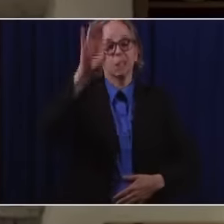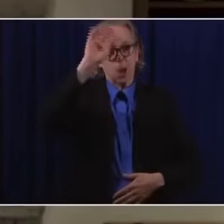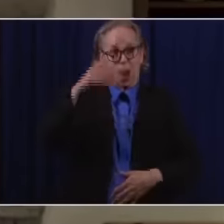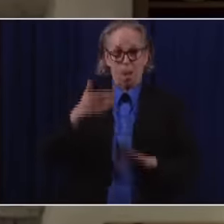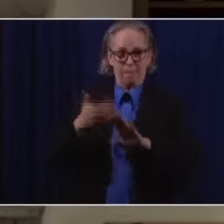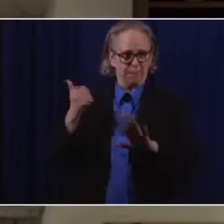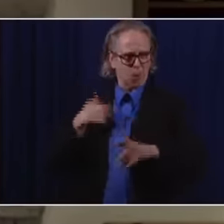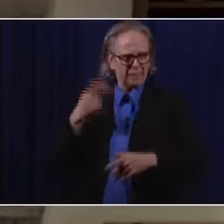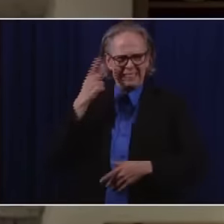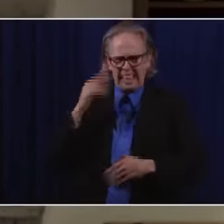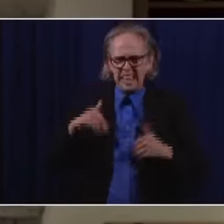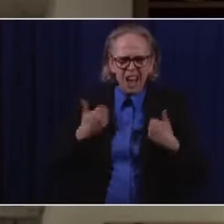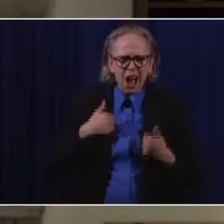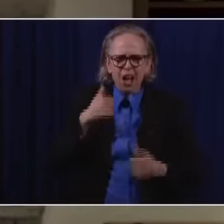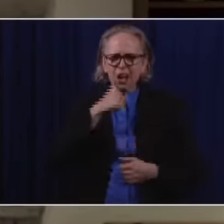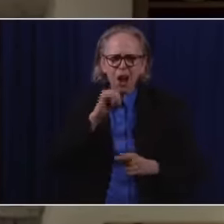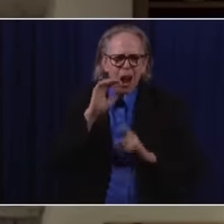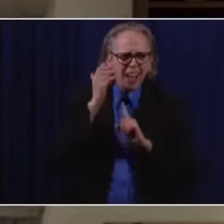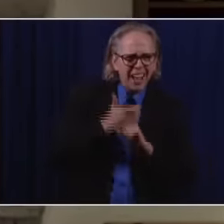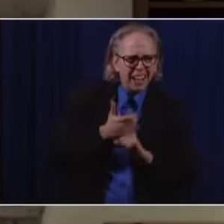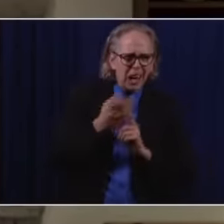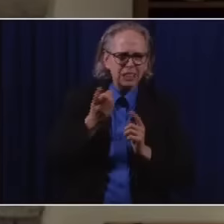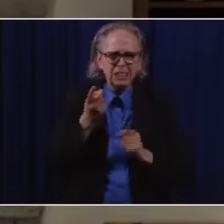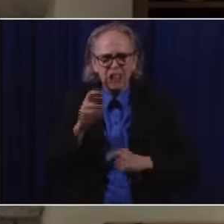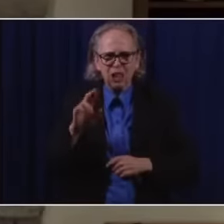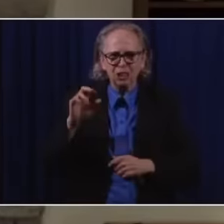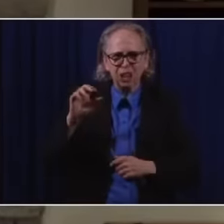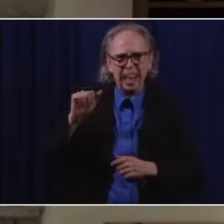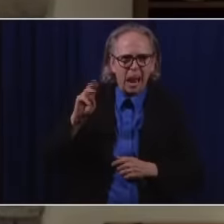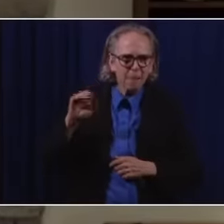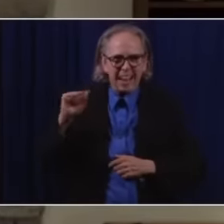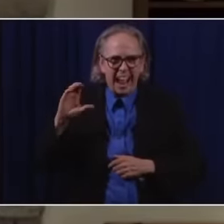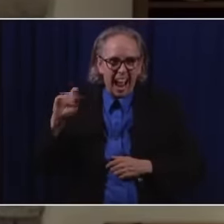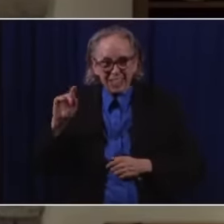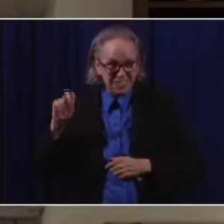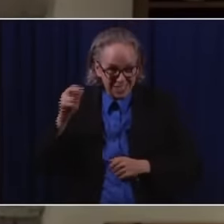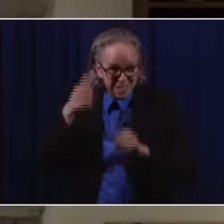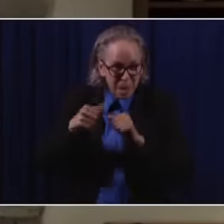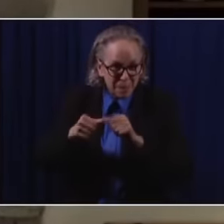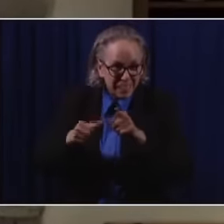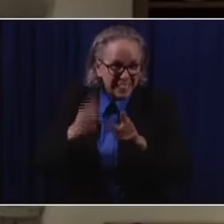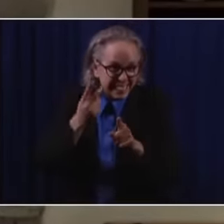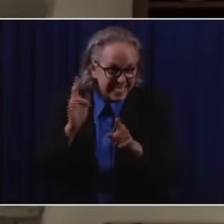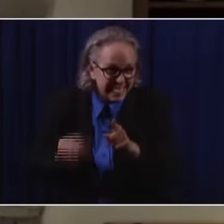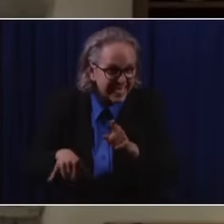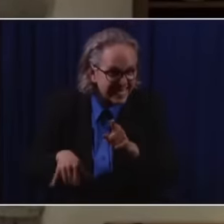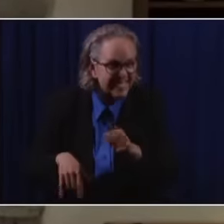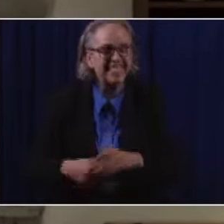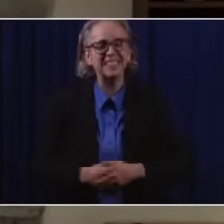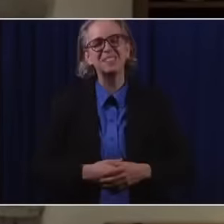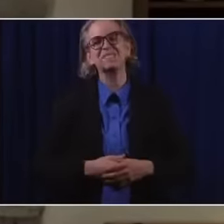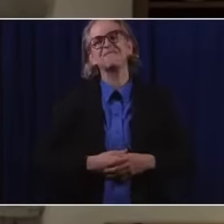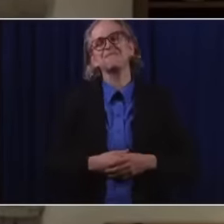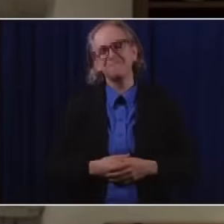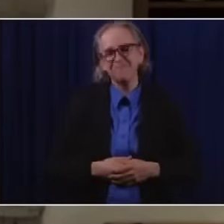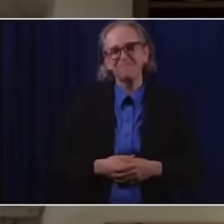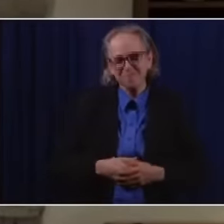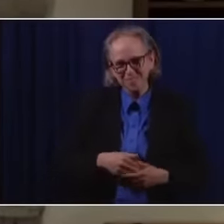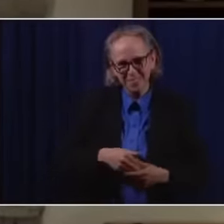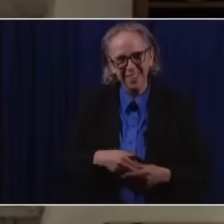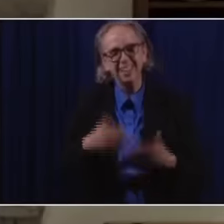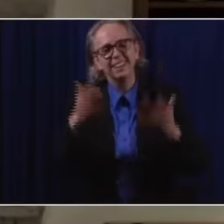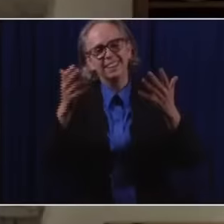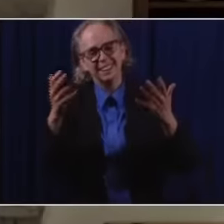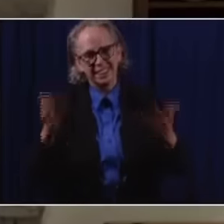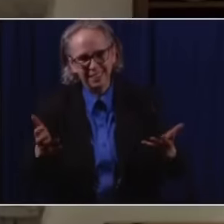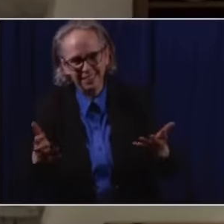girls dressing up as Dr. Amy Acton. I know we were seeing that, but you know, I would hope that